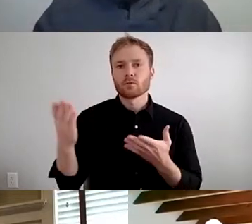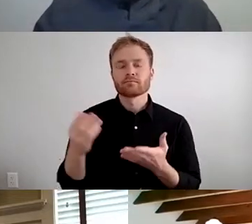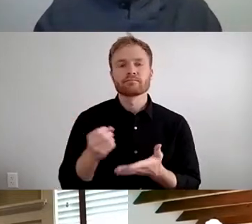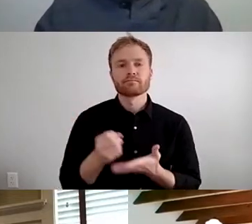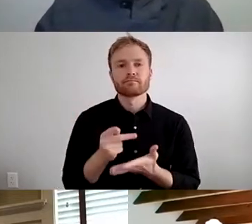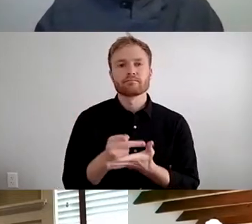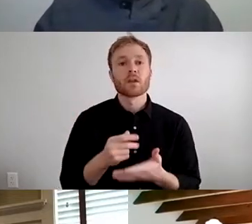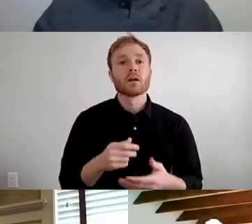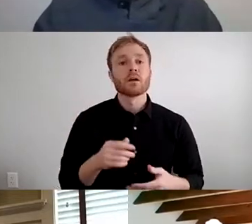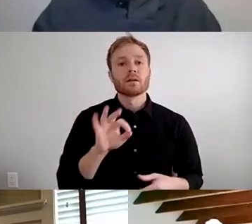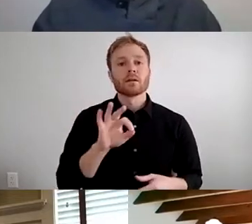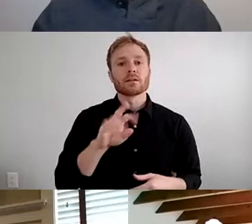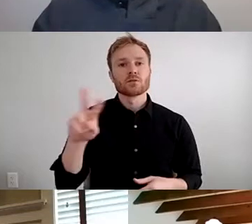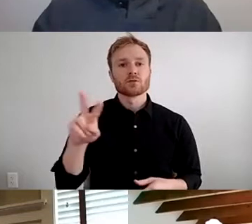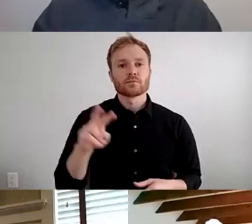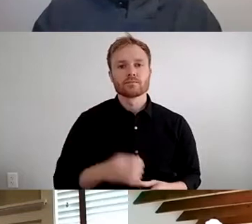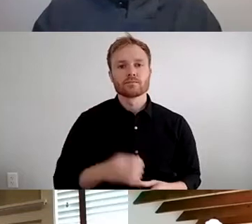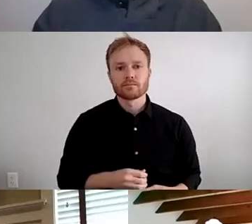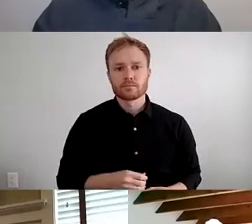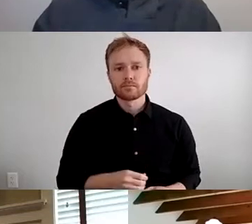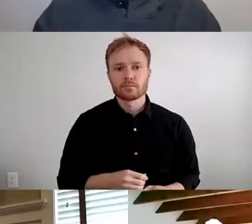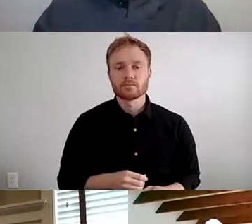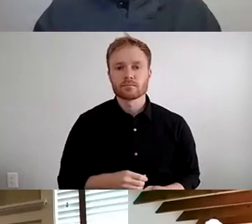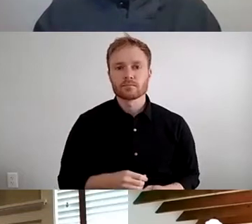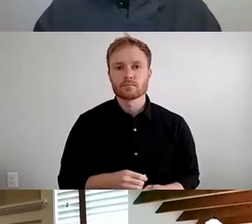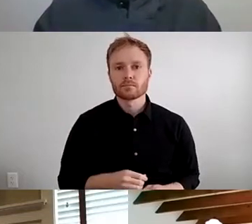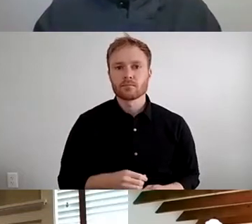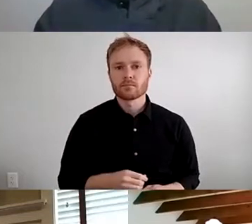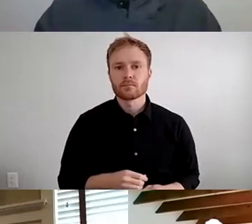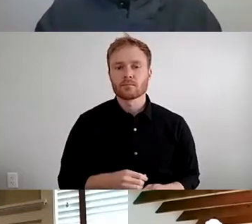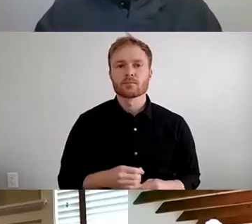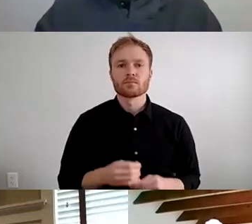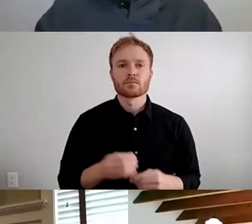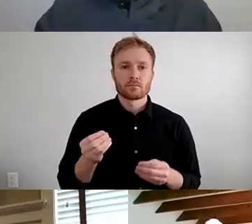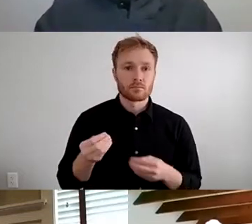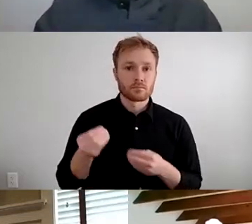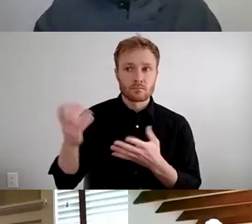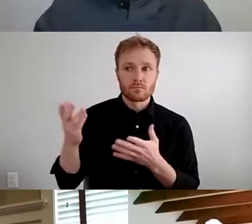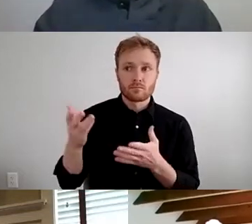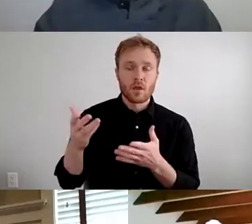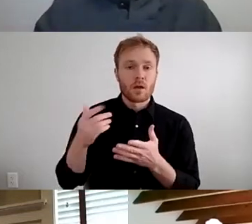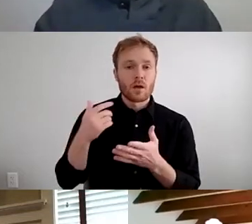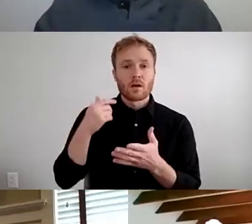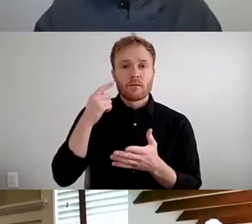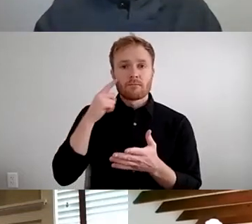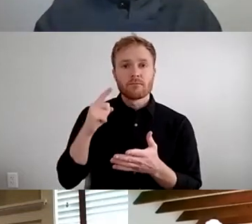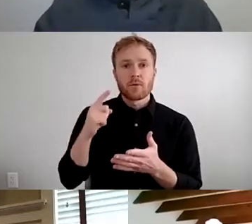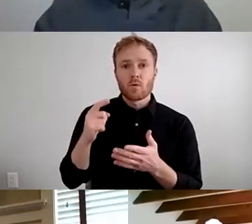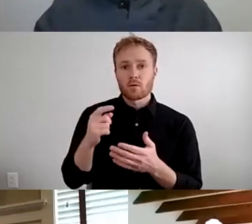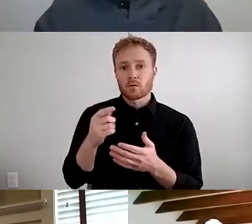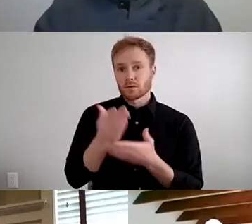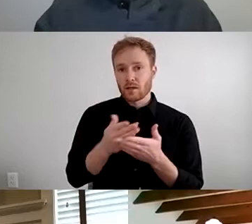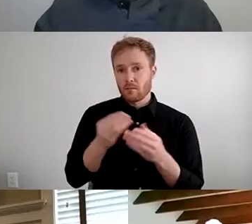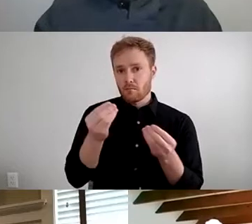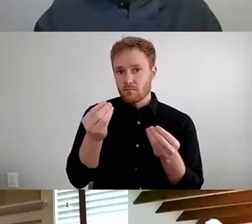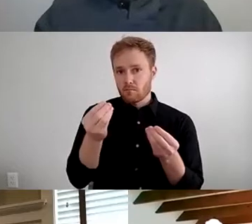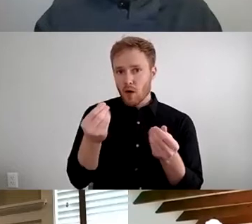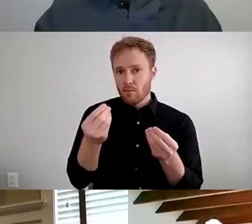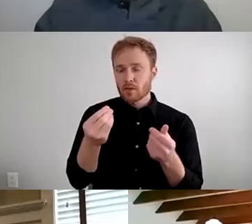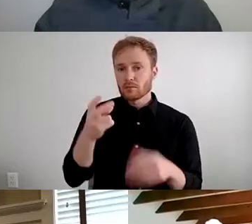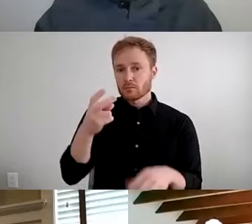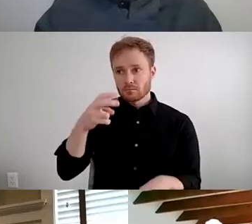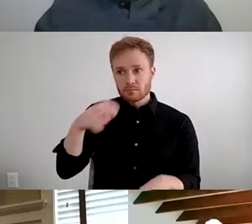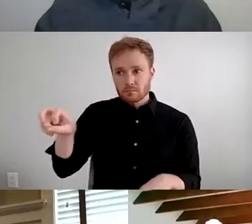922. Bill 922, resolution providing for the conveyance by the city of certain property having been placed for sale